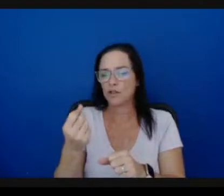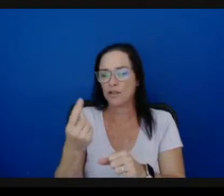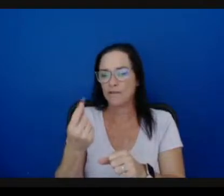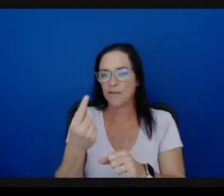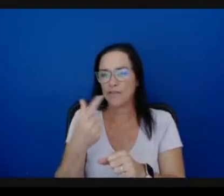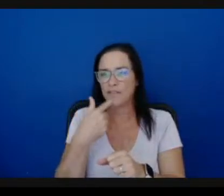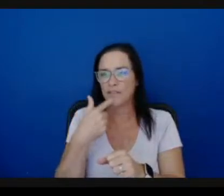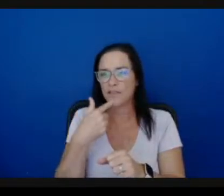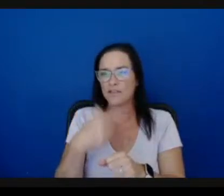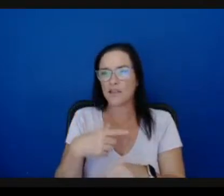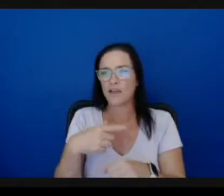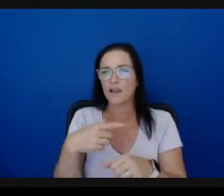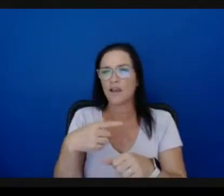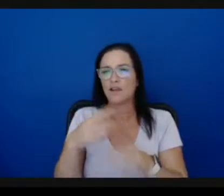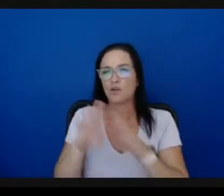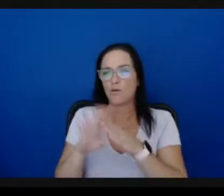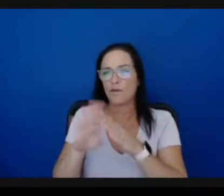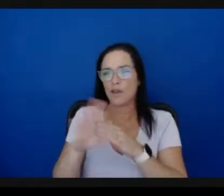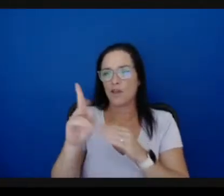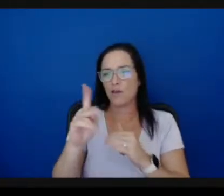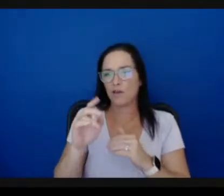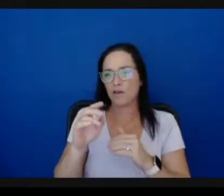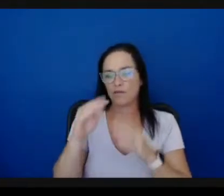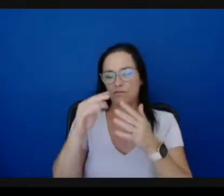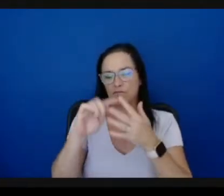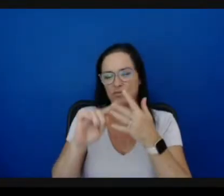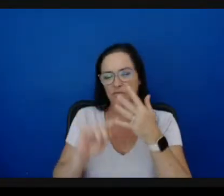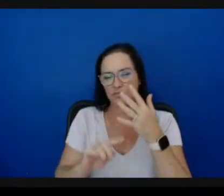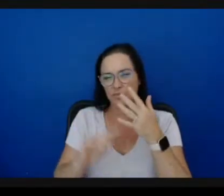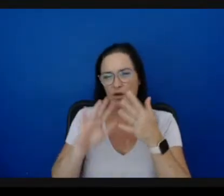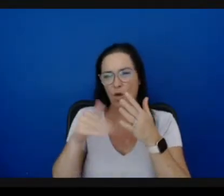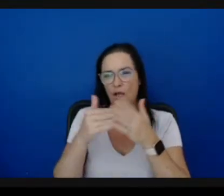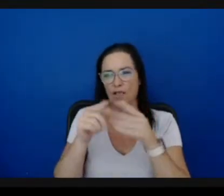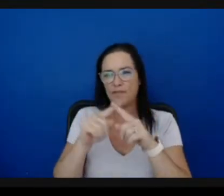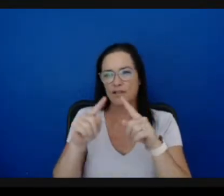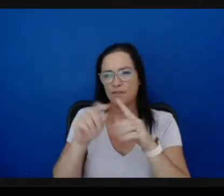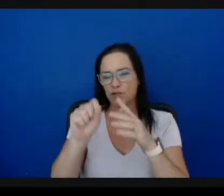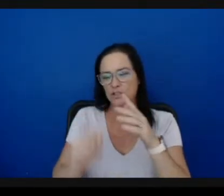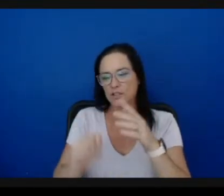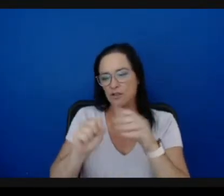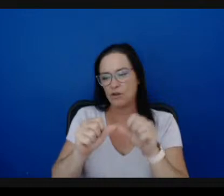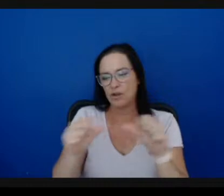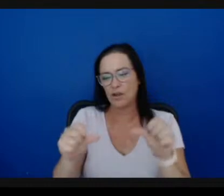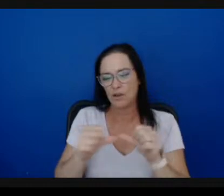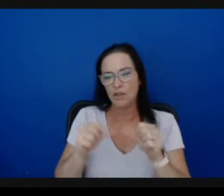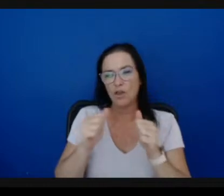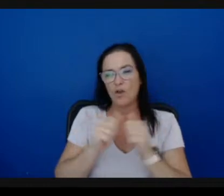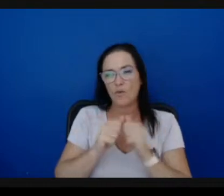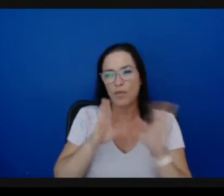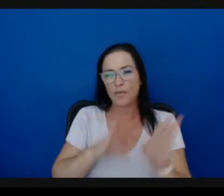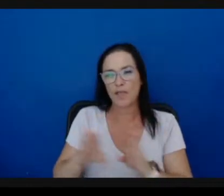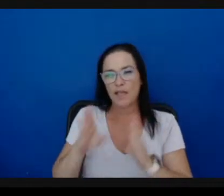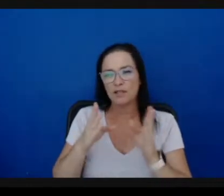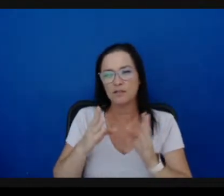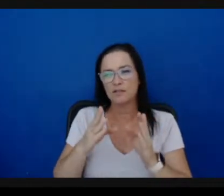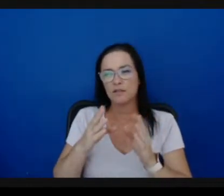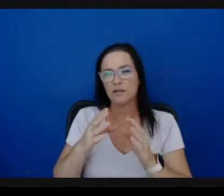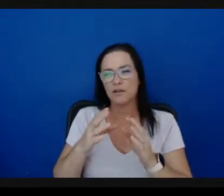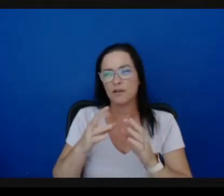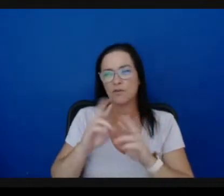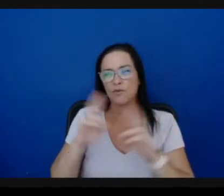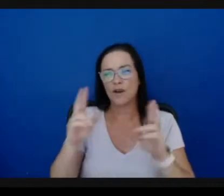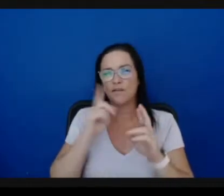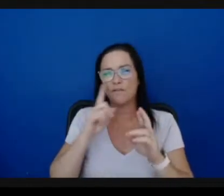Kaualiao, Kamaili, Opihikau, and Kalapana, with detailed plans prepared for the evacuation of